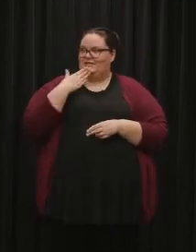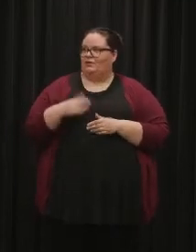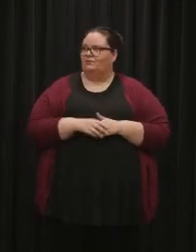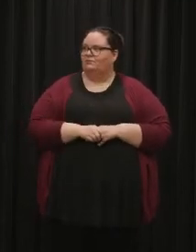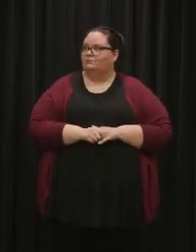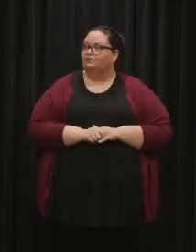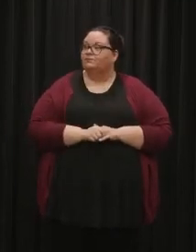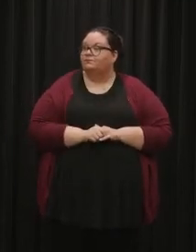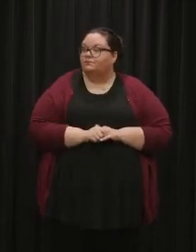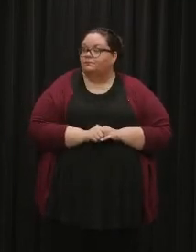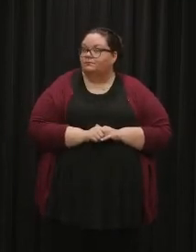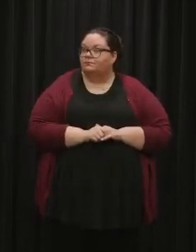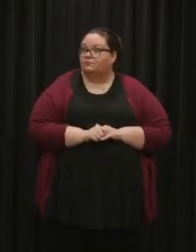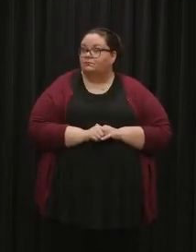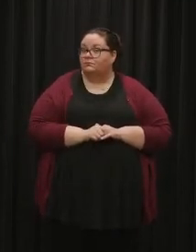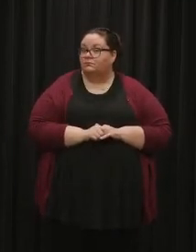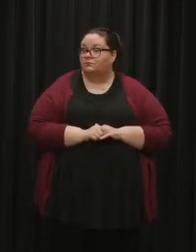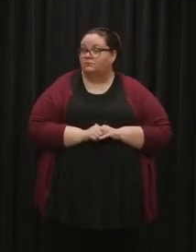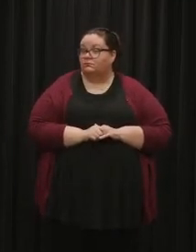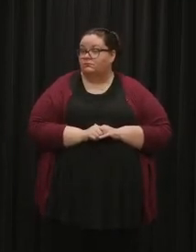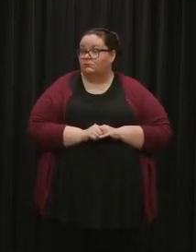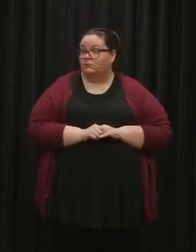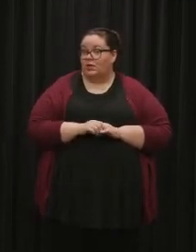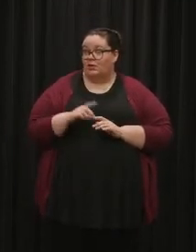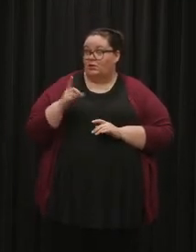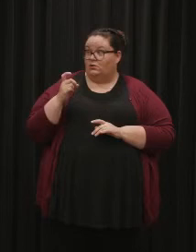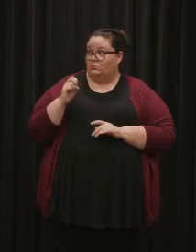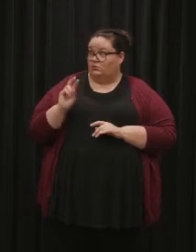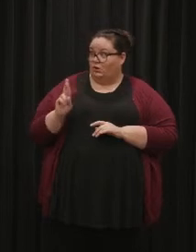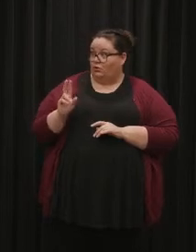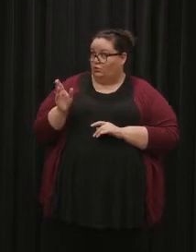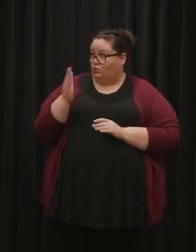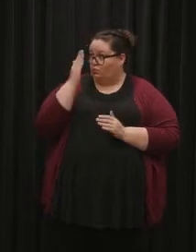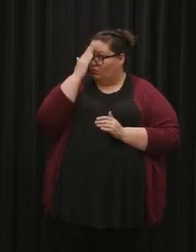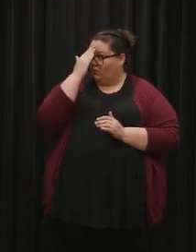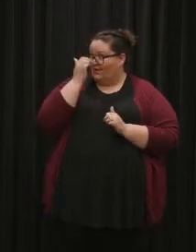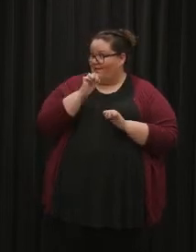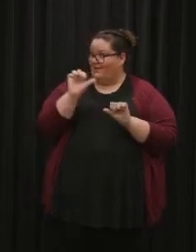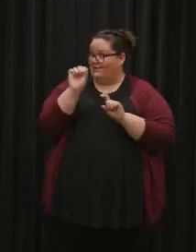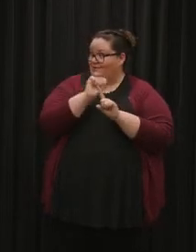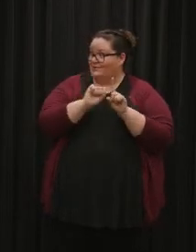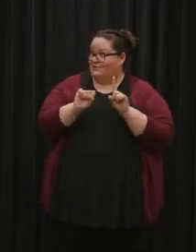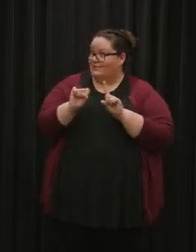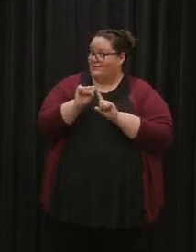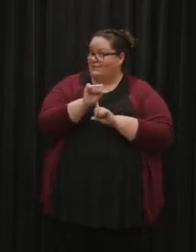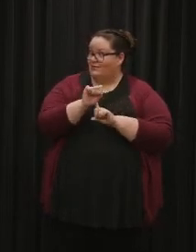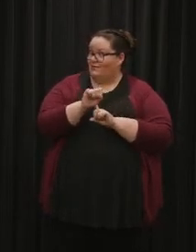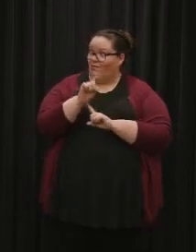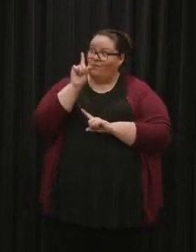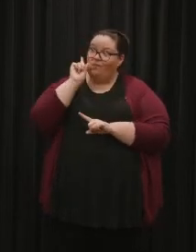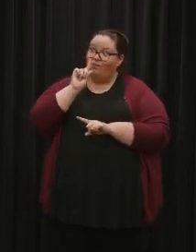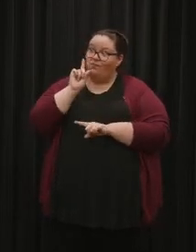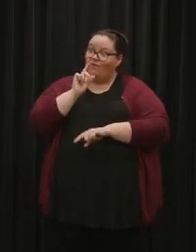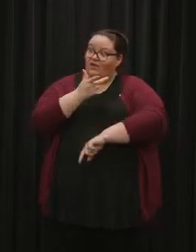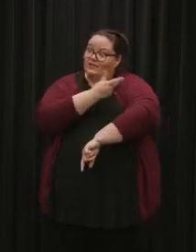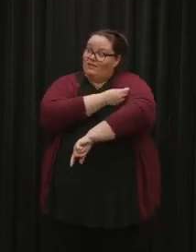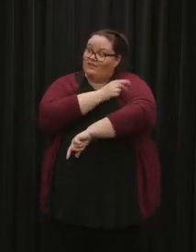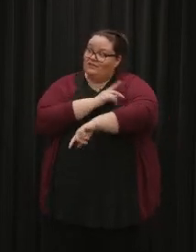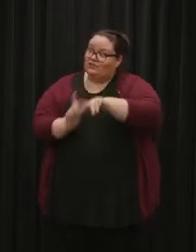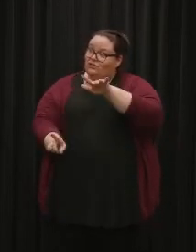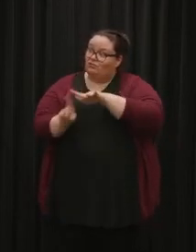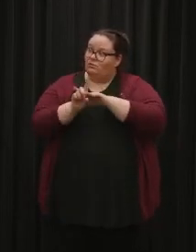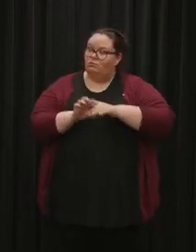Bruce. Are you aware, Dr. Russell, of any incidents in New Brunswick involving false vaccines making their